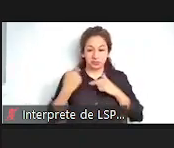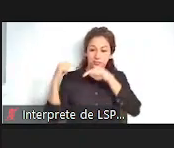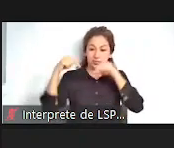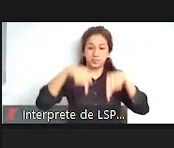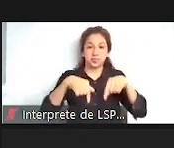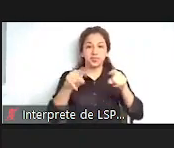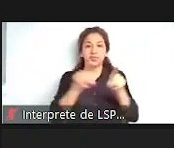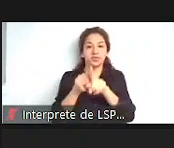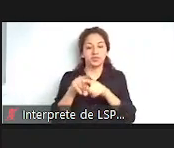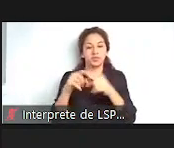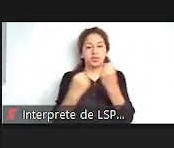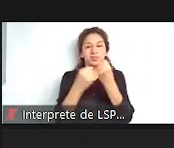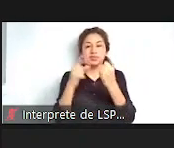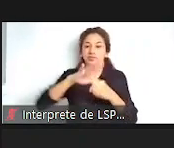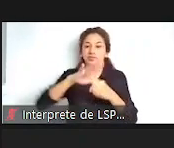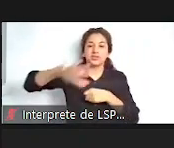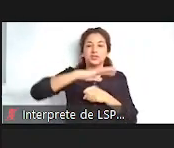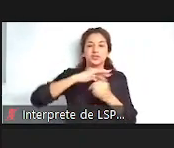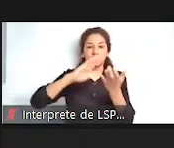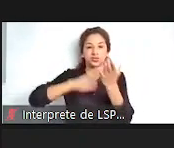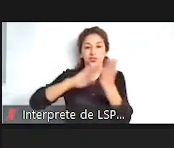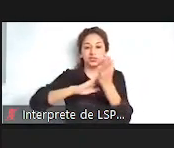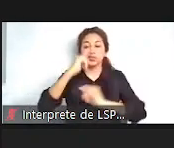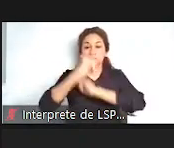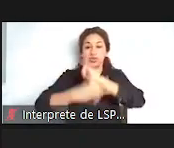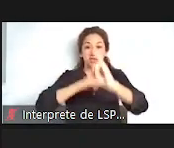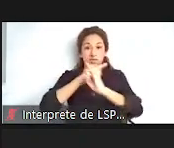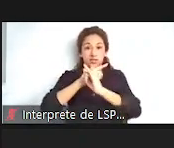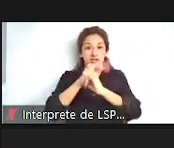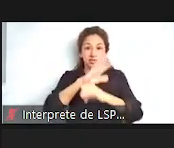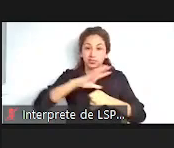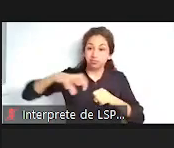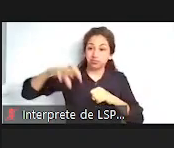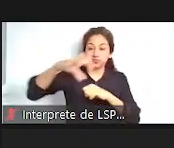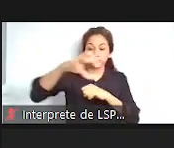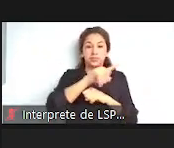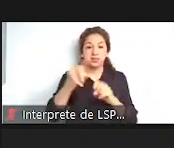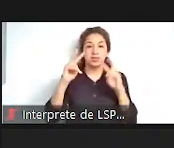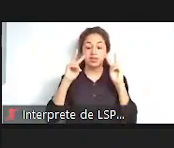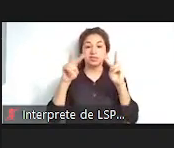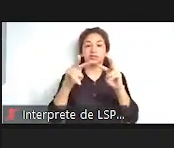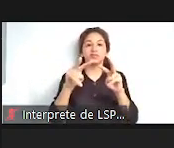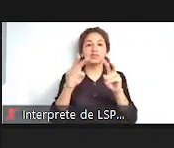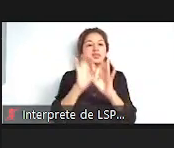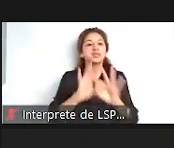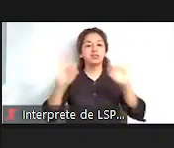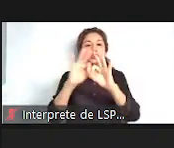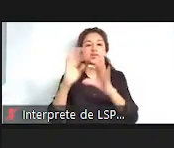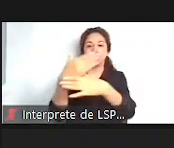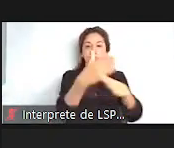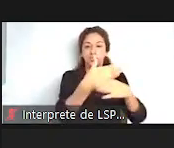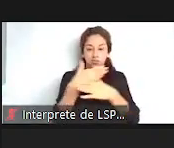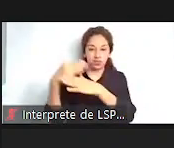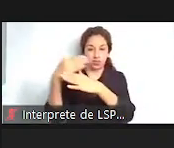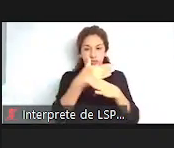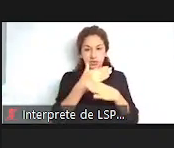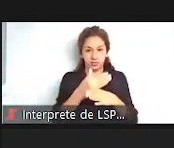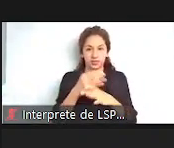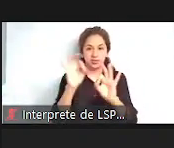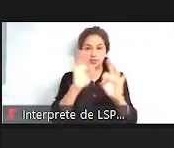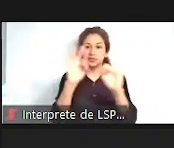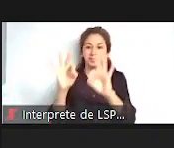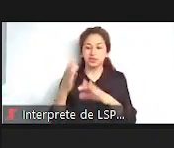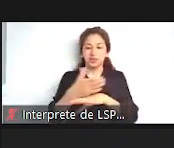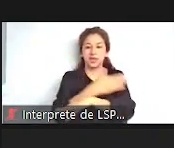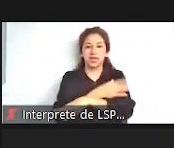i'm happy to be here today and to work alongside these important partners international partners that reflect a shared vision and a consensus